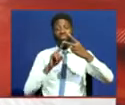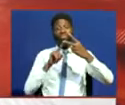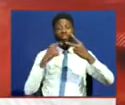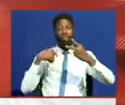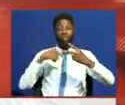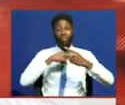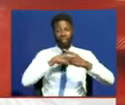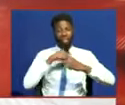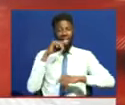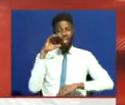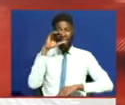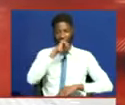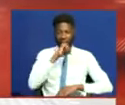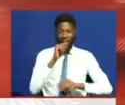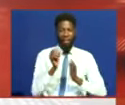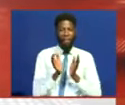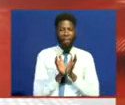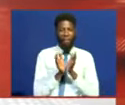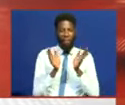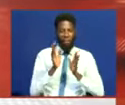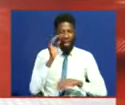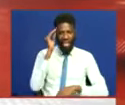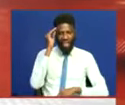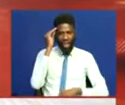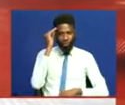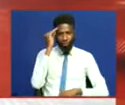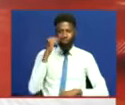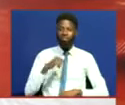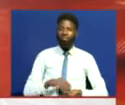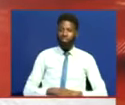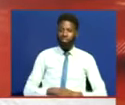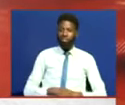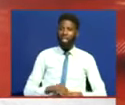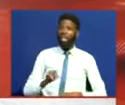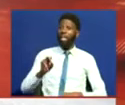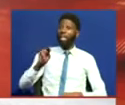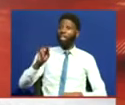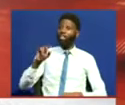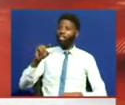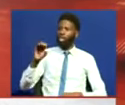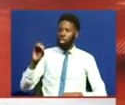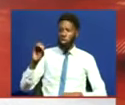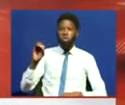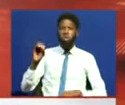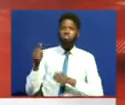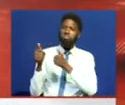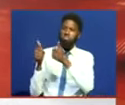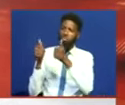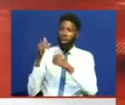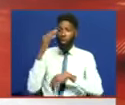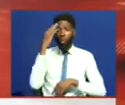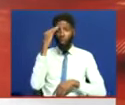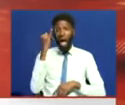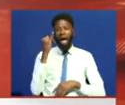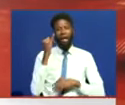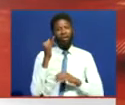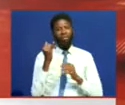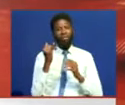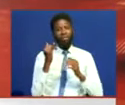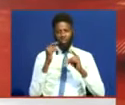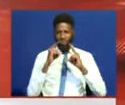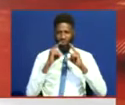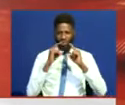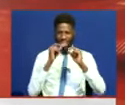the NGOs because they will go out there and call it as it is, so that everybody gets to know this